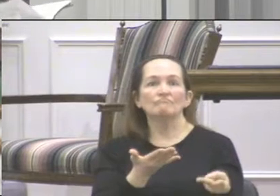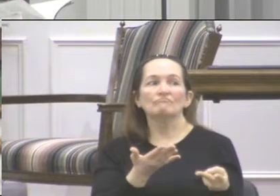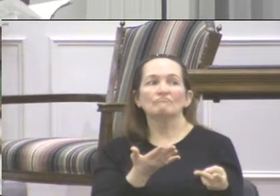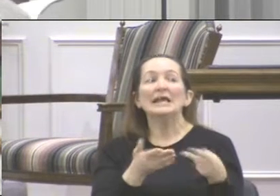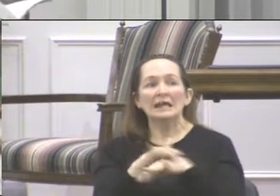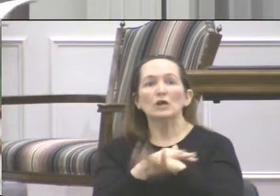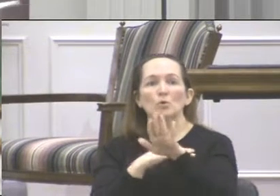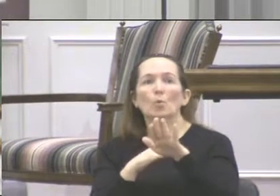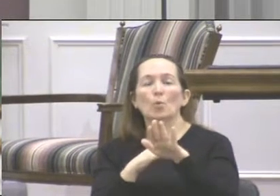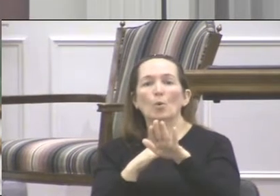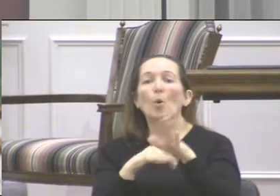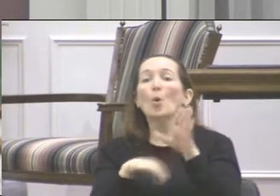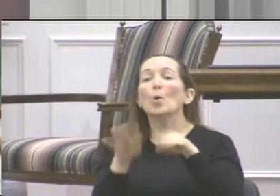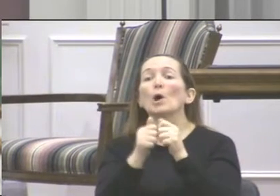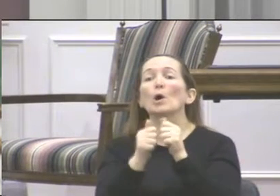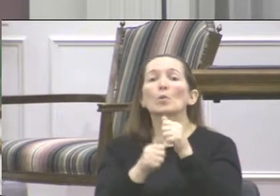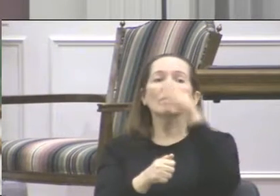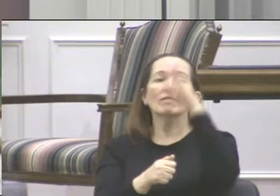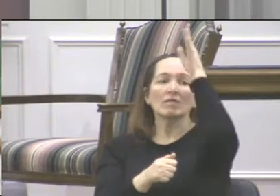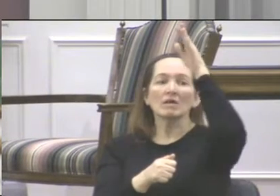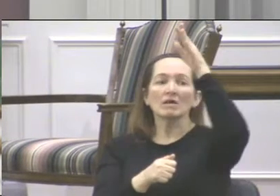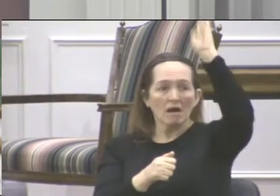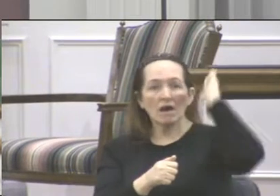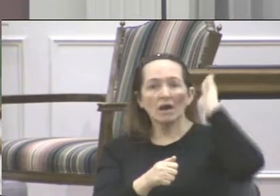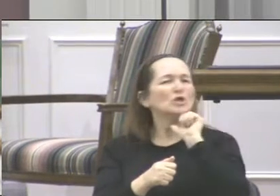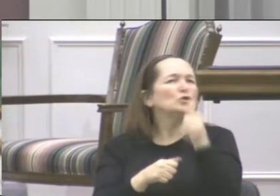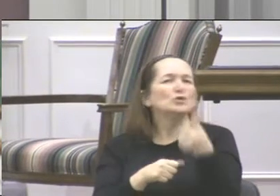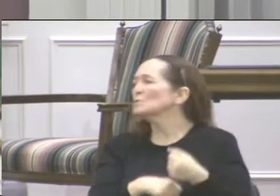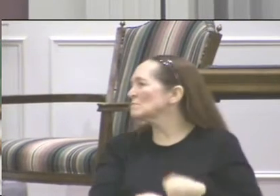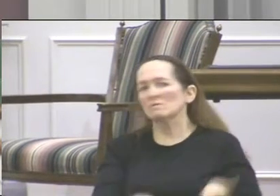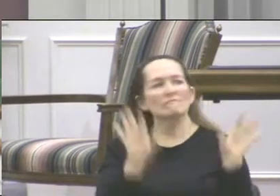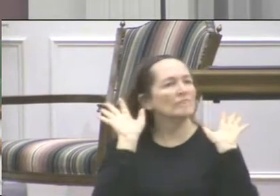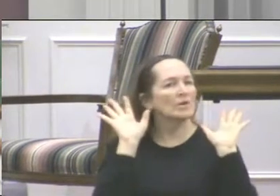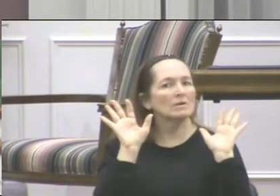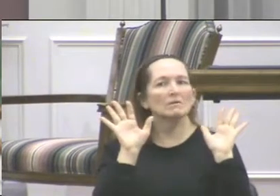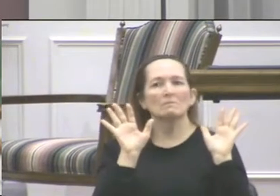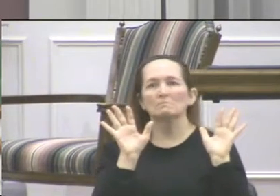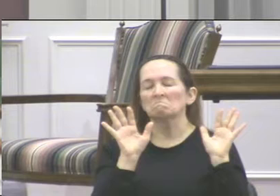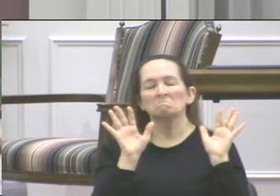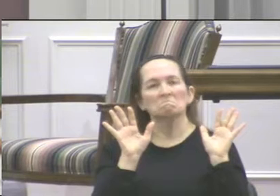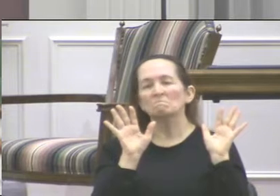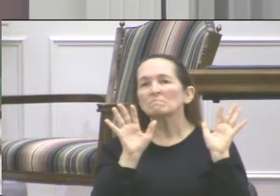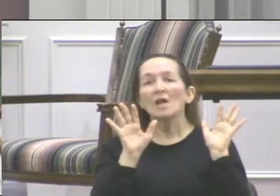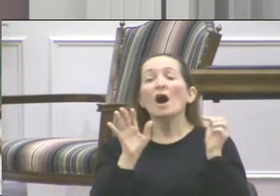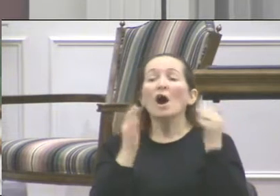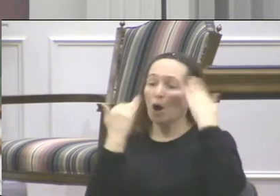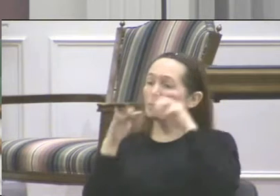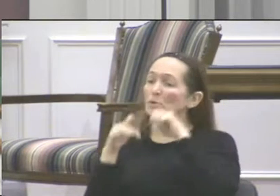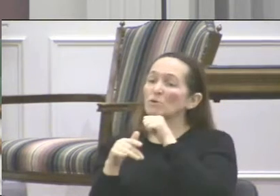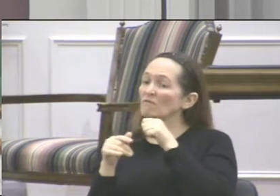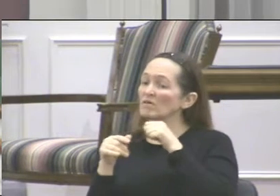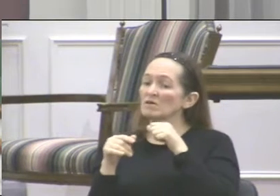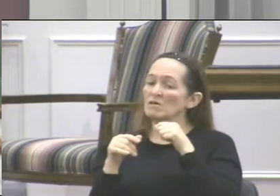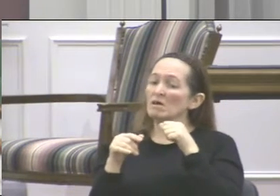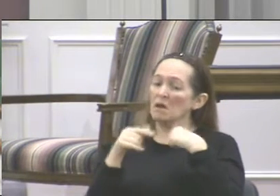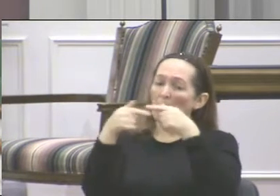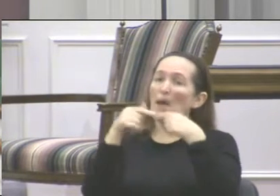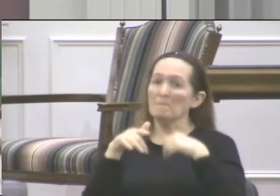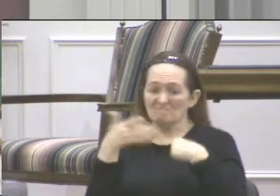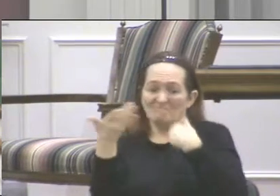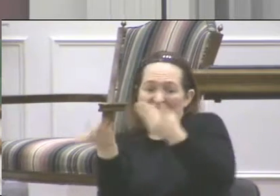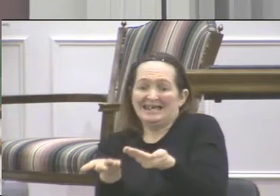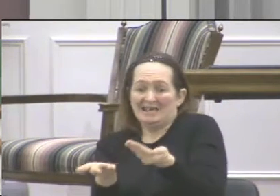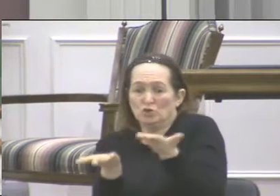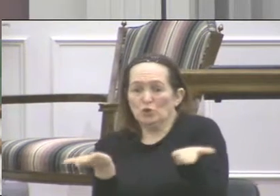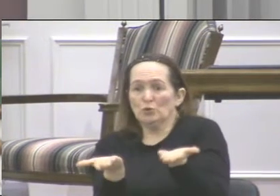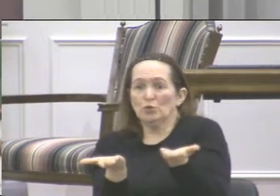when you blow it in your walk with God, don't give up. I mean, hopefully you haven't gone this far where you